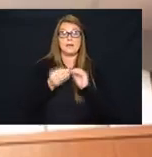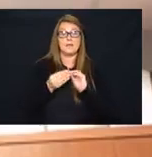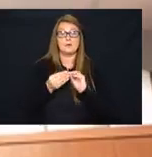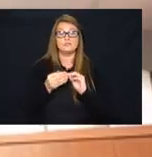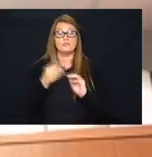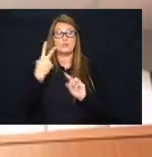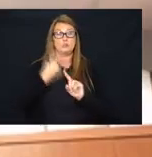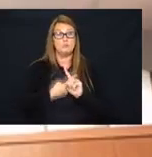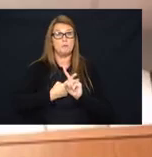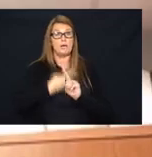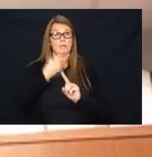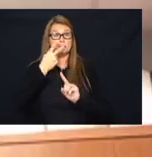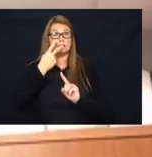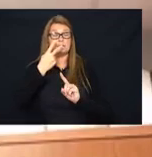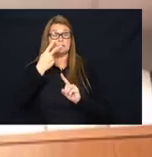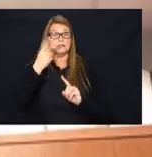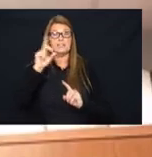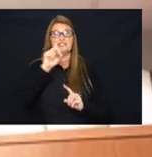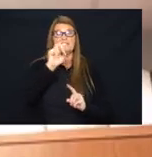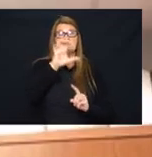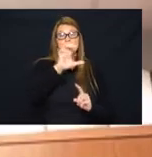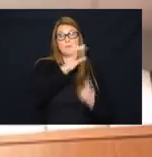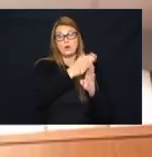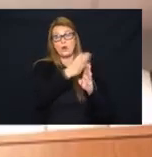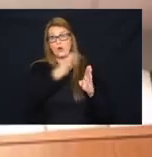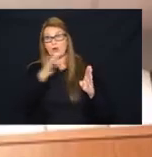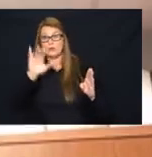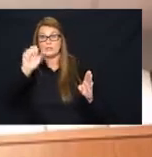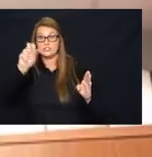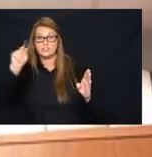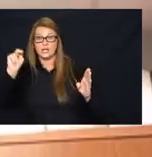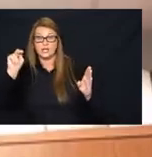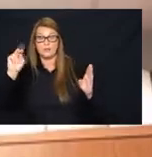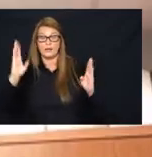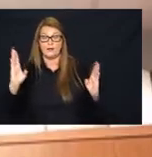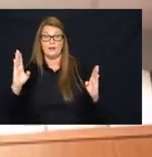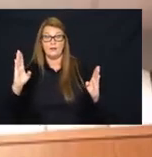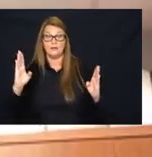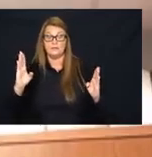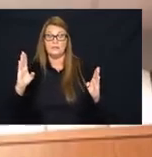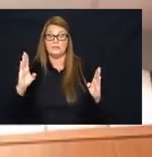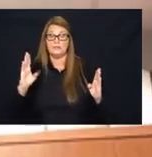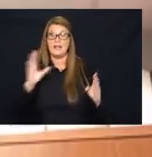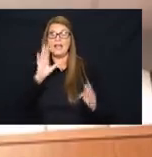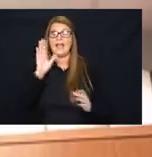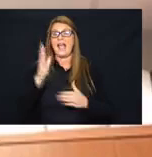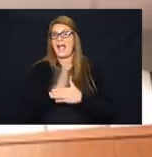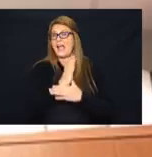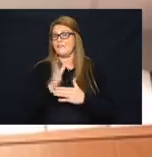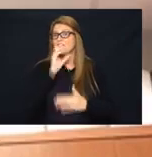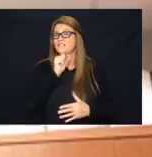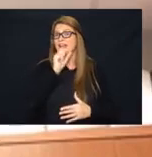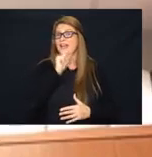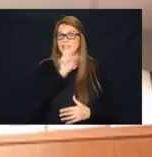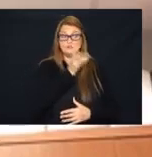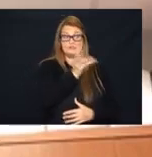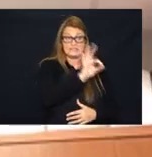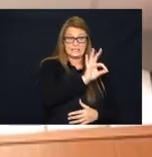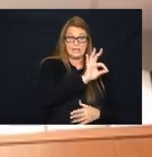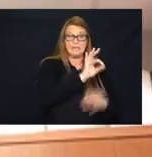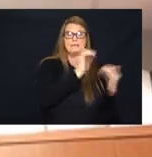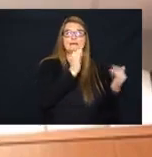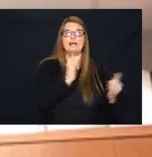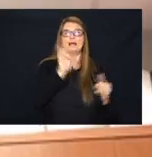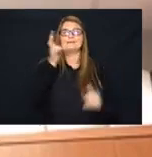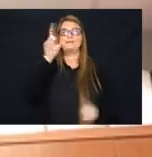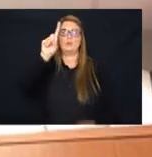2 months, from December to January, our average age of death went from 69 to